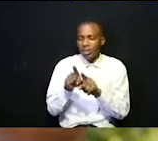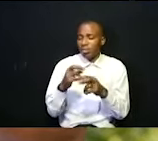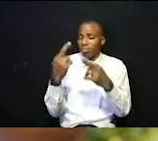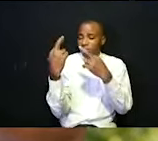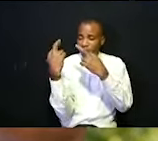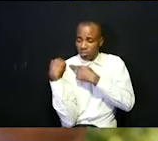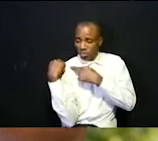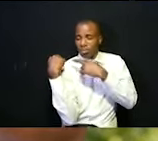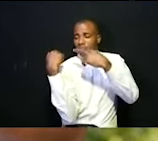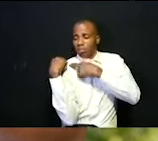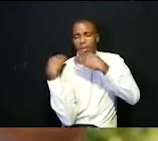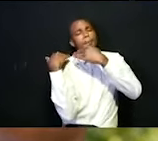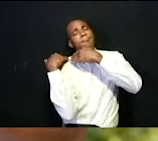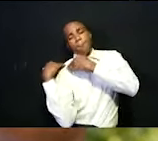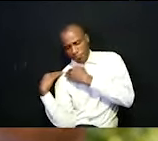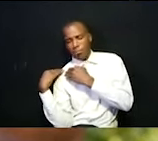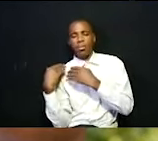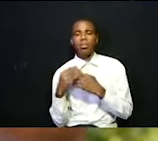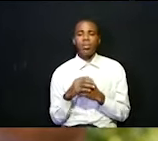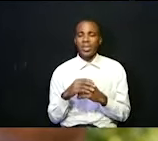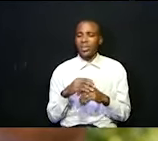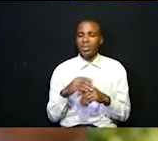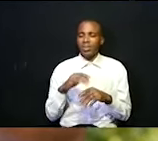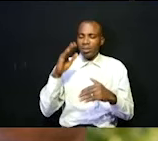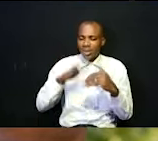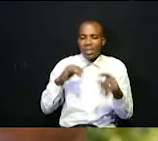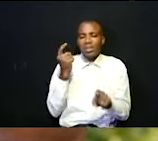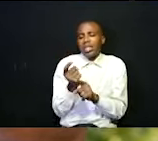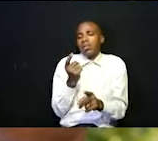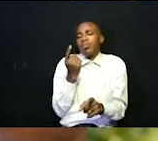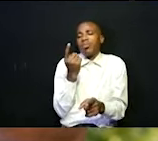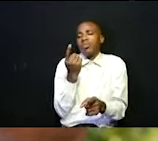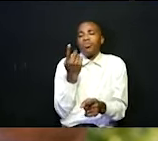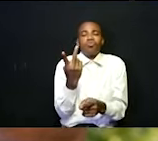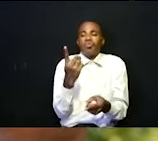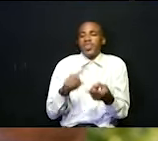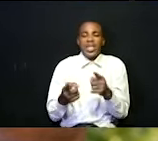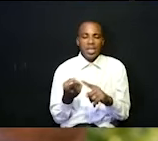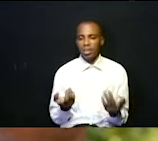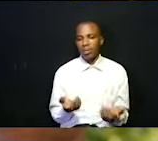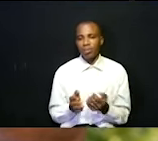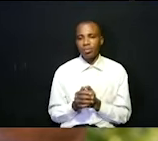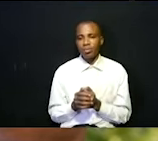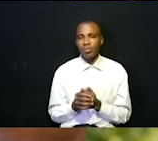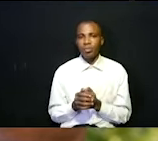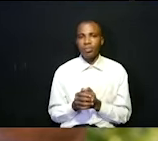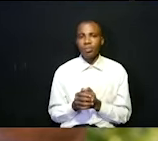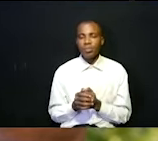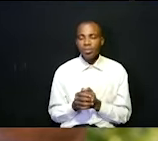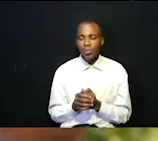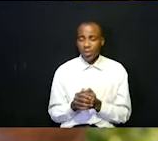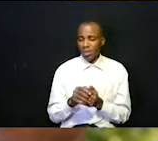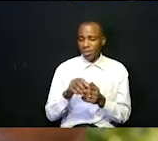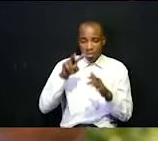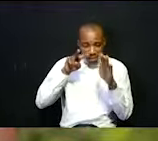ayonkofa eda okunu ene wo yire ntem no ebro se won benu no anya ayonkofa nko. Malachi is saying that marriage is a